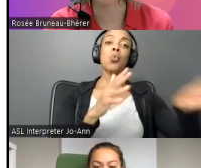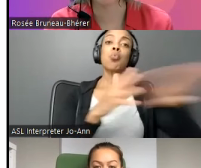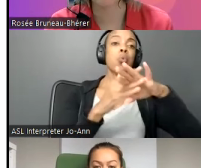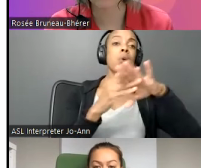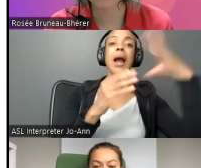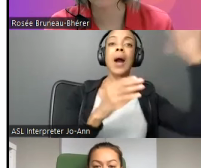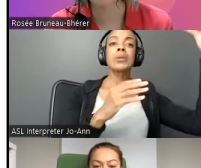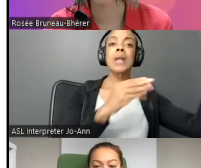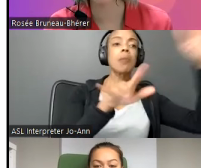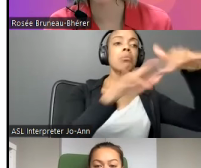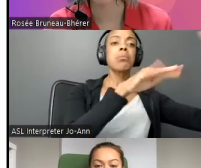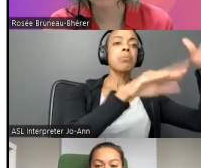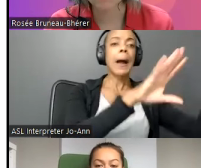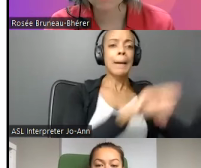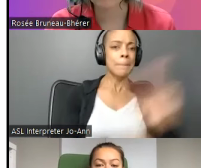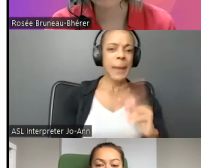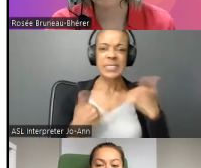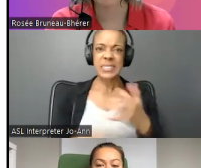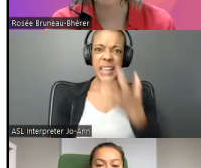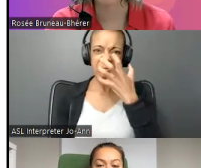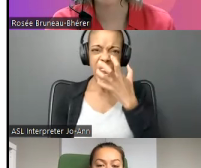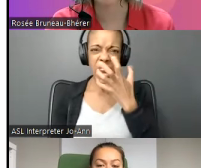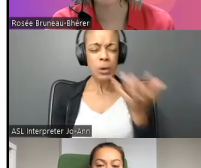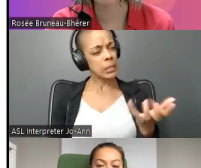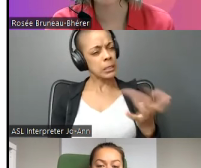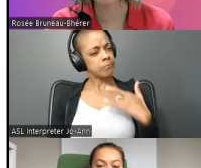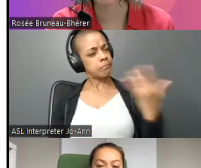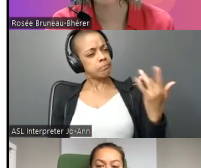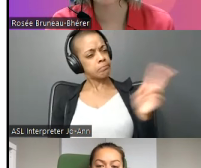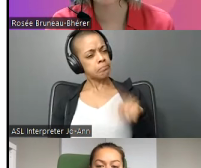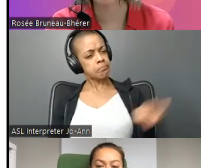what's going on? Let's be curious.